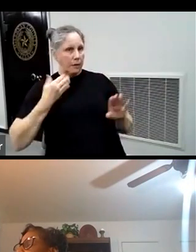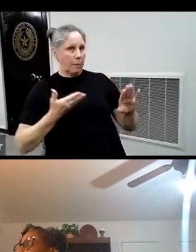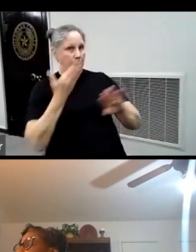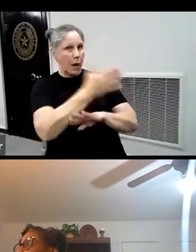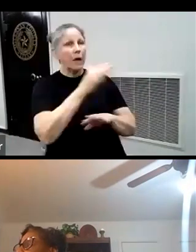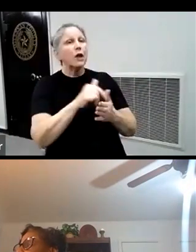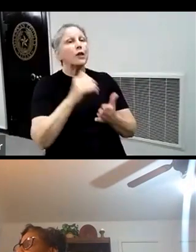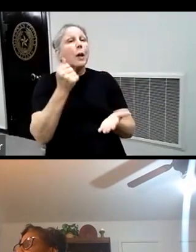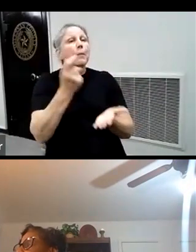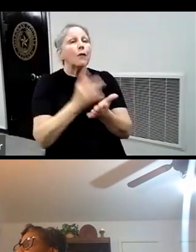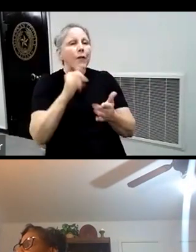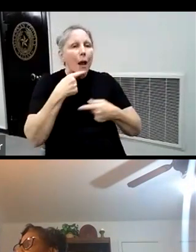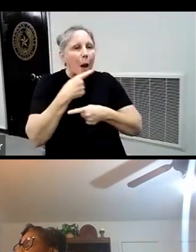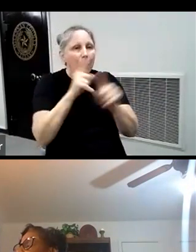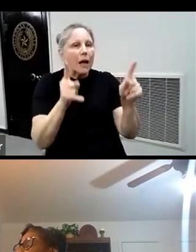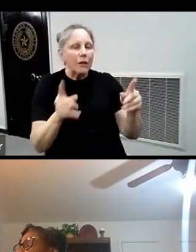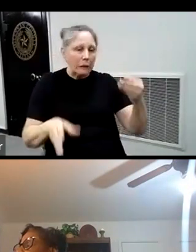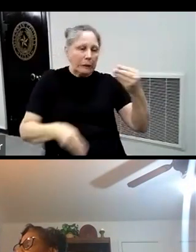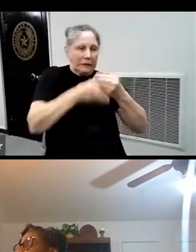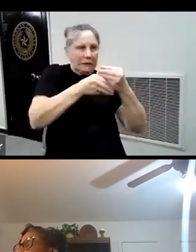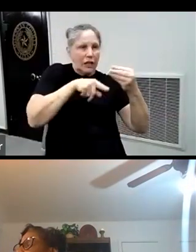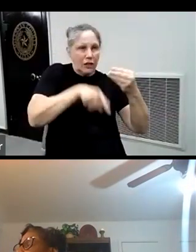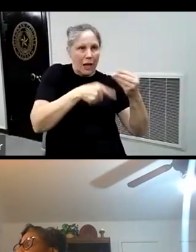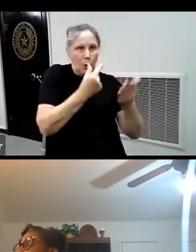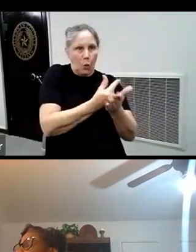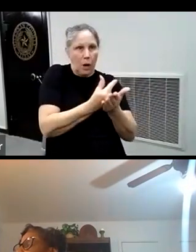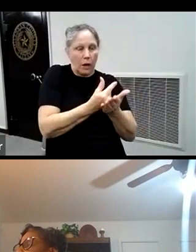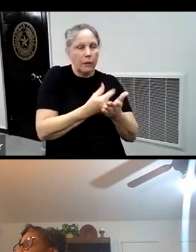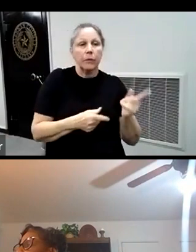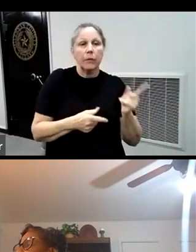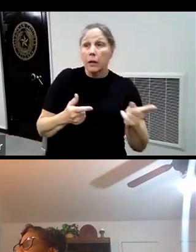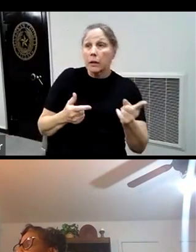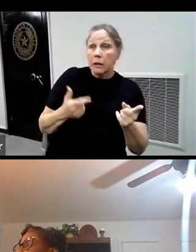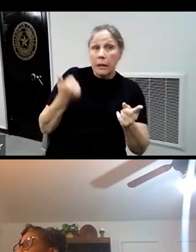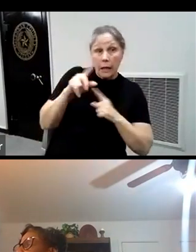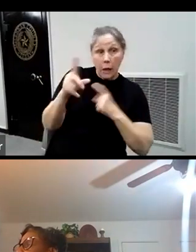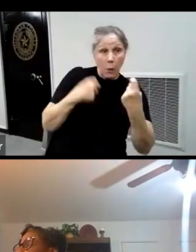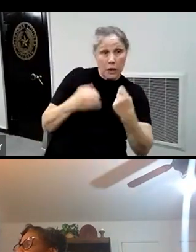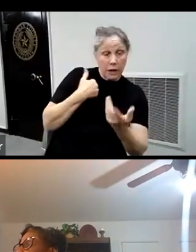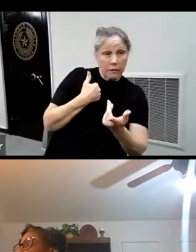of the proclamation that goes along with the grant application. Okay, any questions about that?